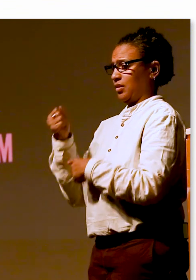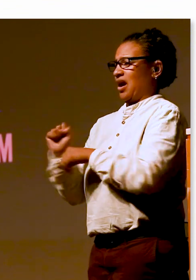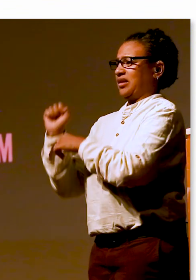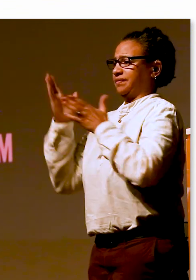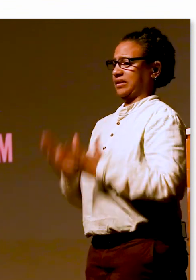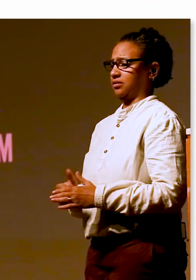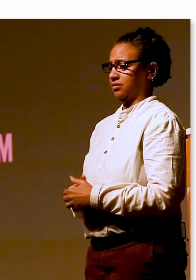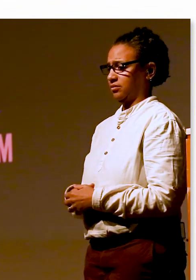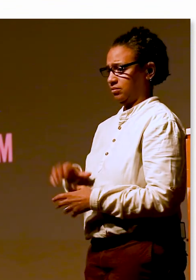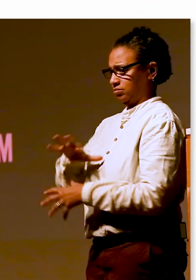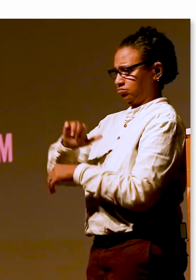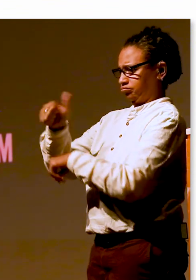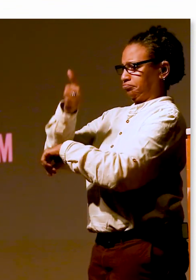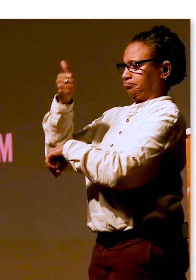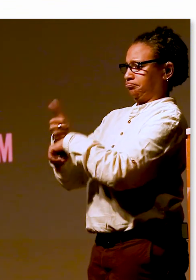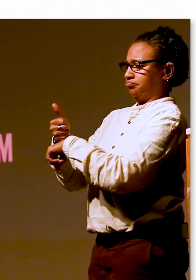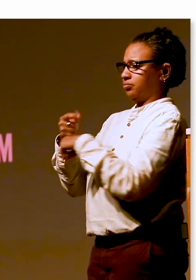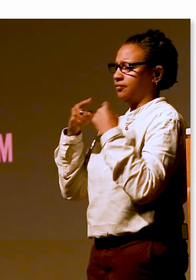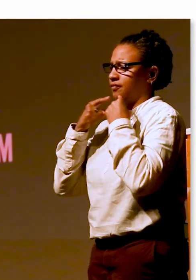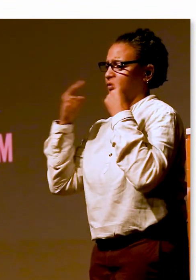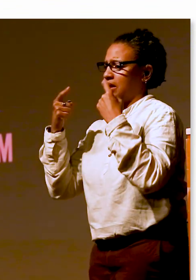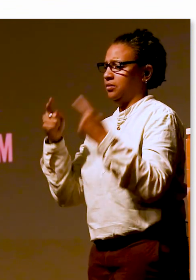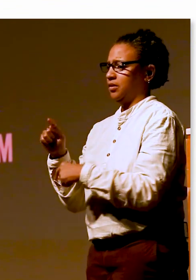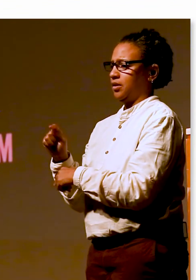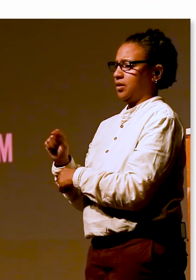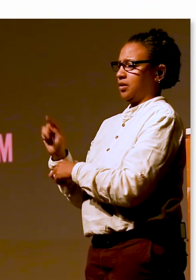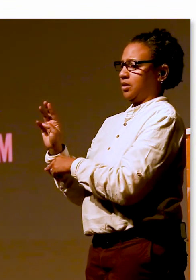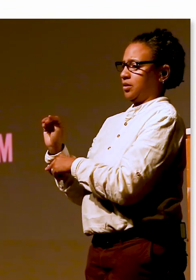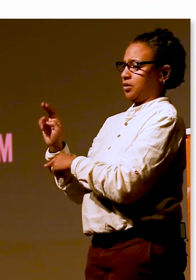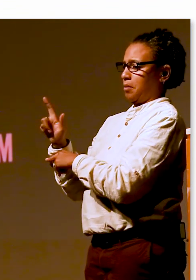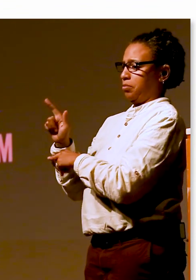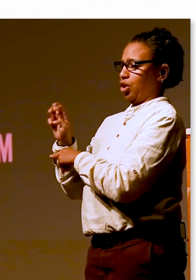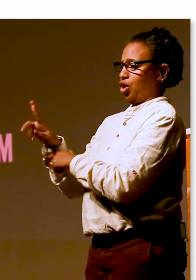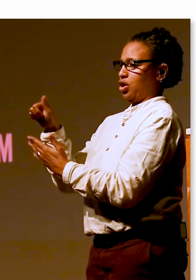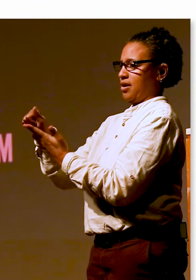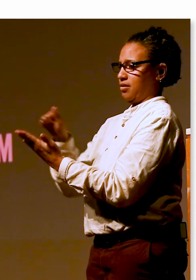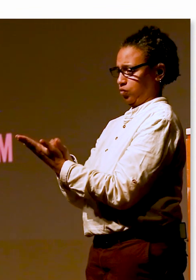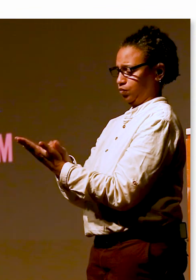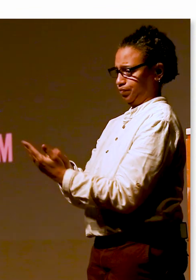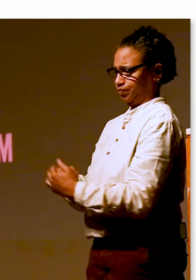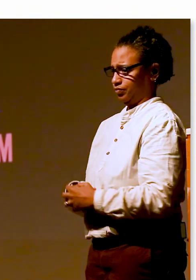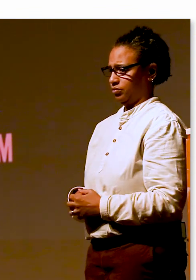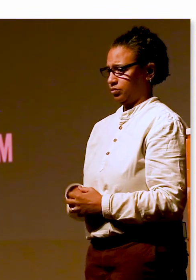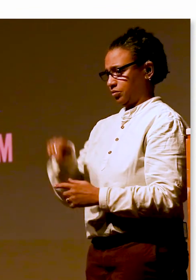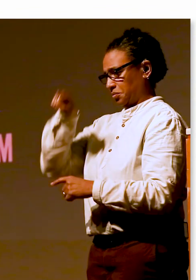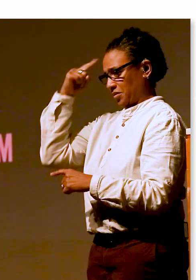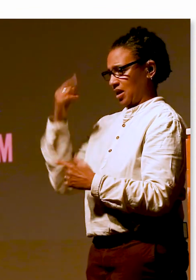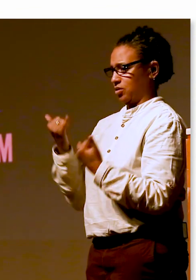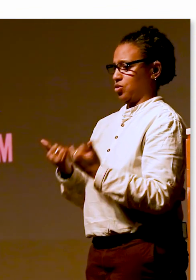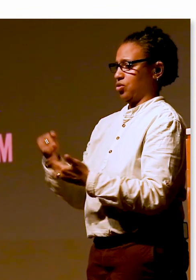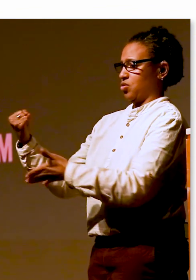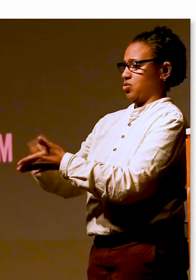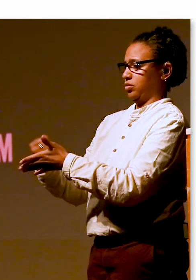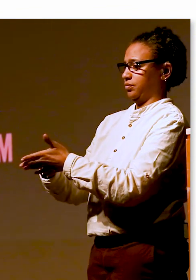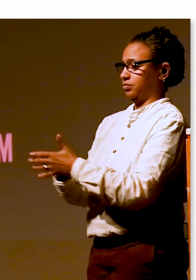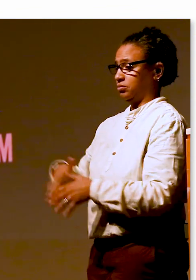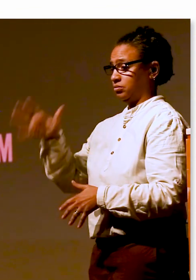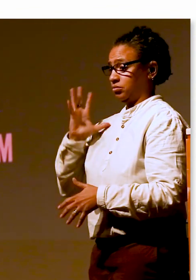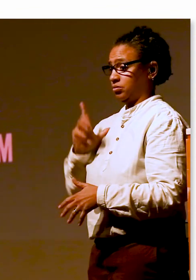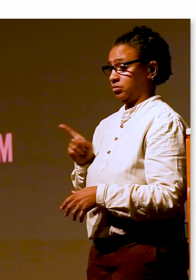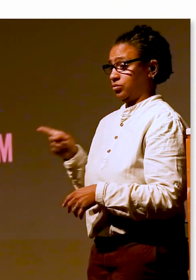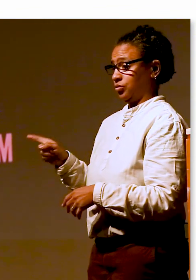Tumblr account, Black Contemporary Art. Previously, Drew was the social media manager at the Met. Her work in and about social media